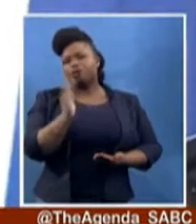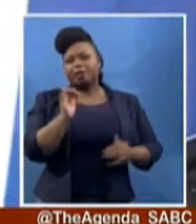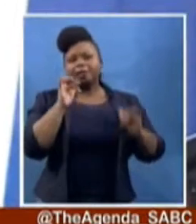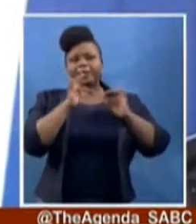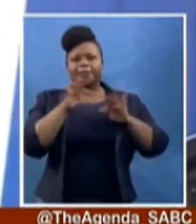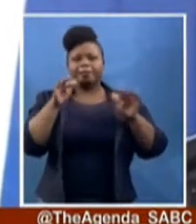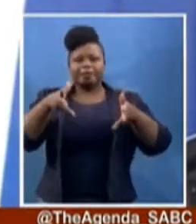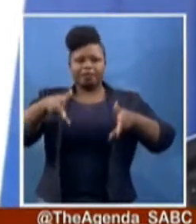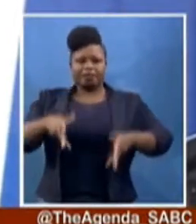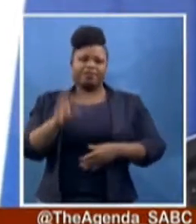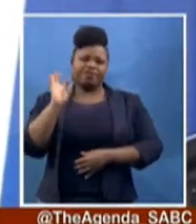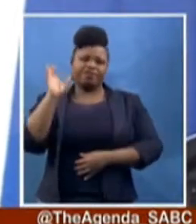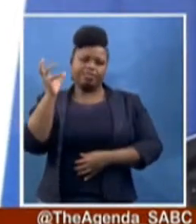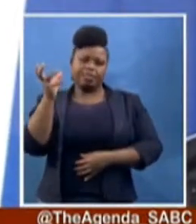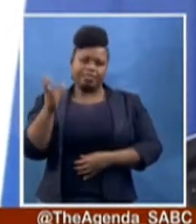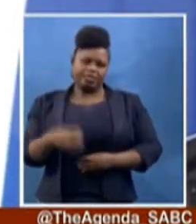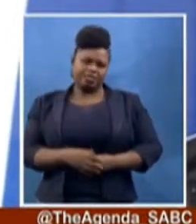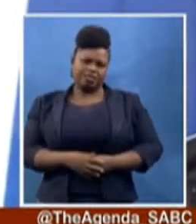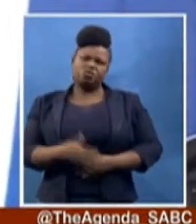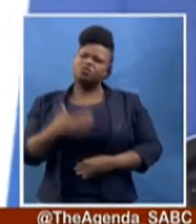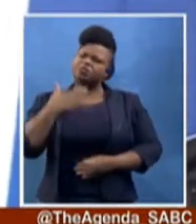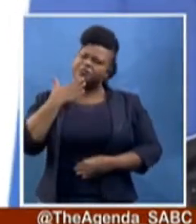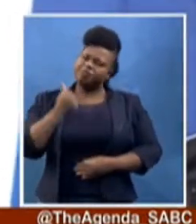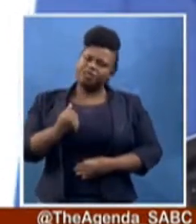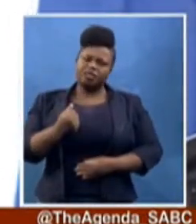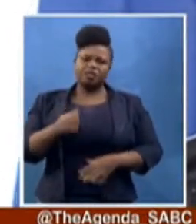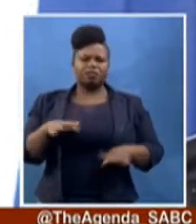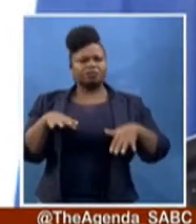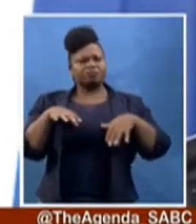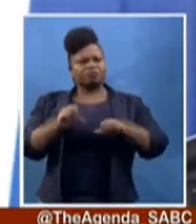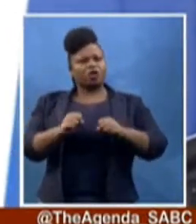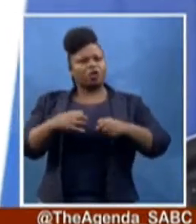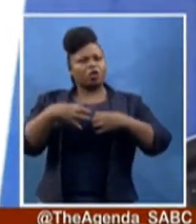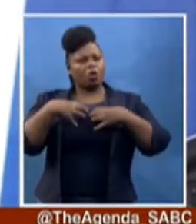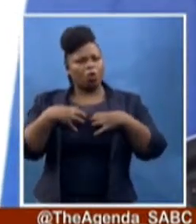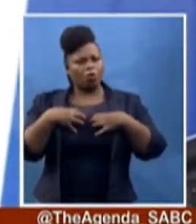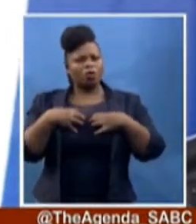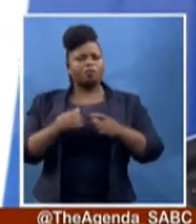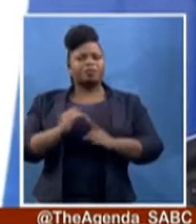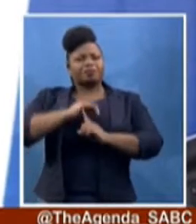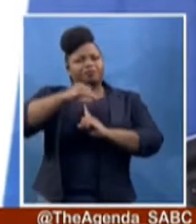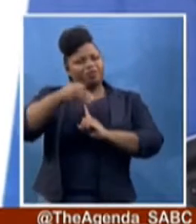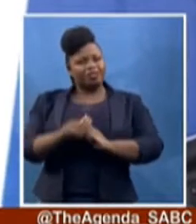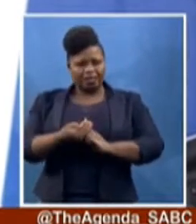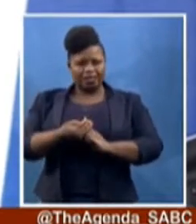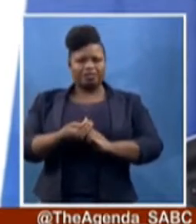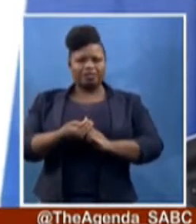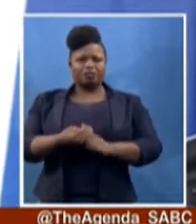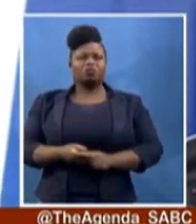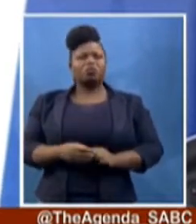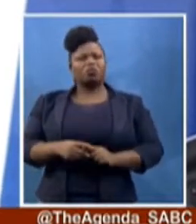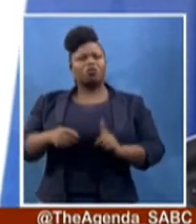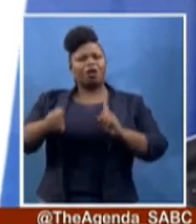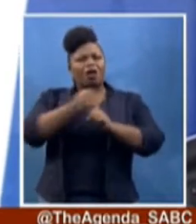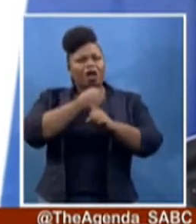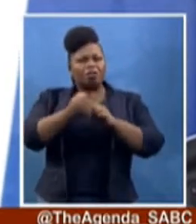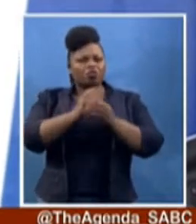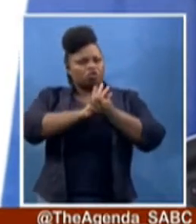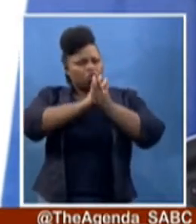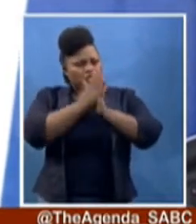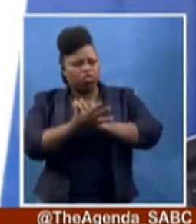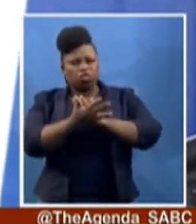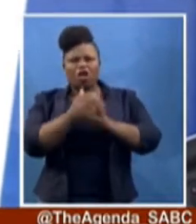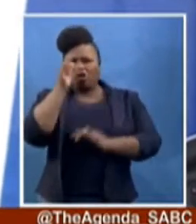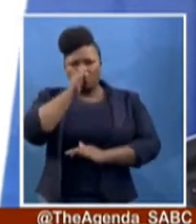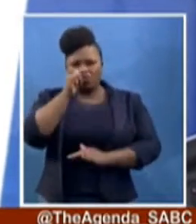it and protect it against vandalism and crime. Let us ensure